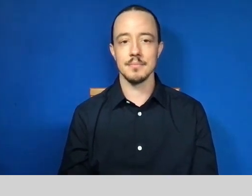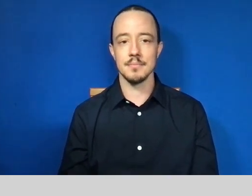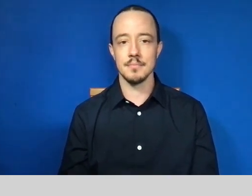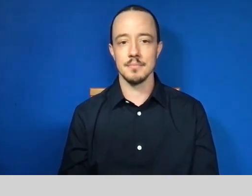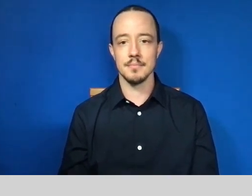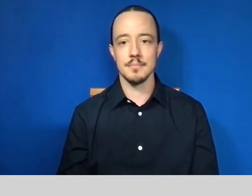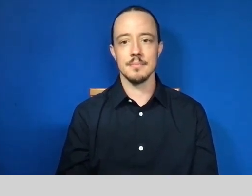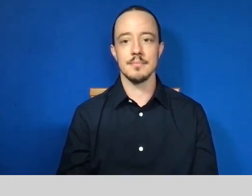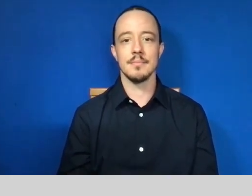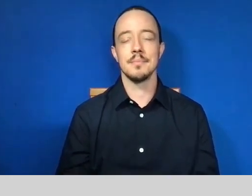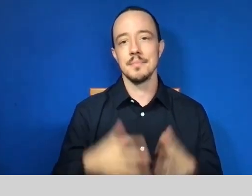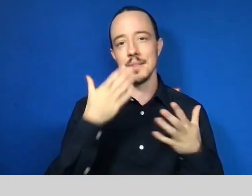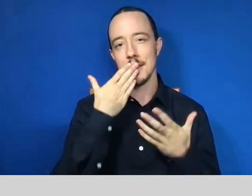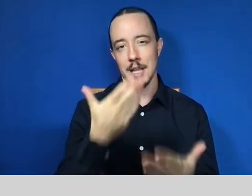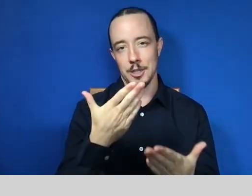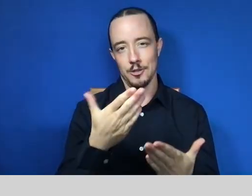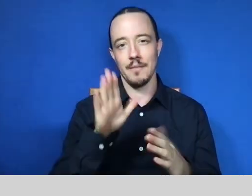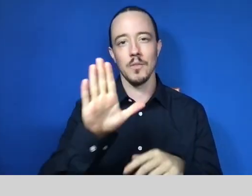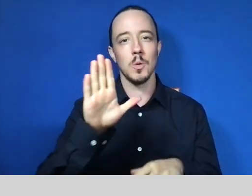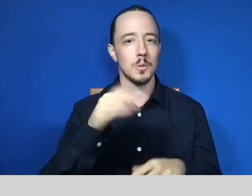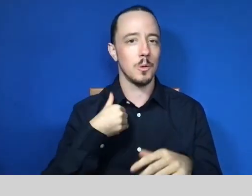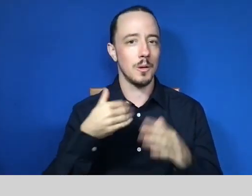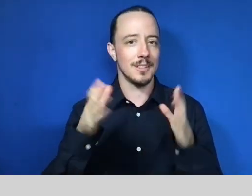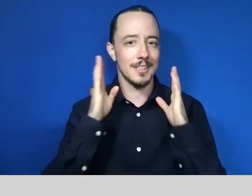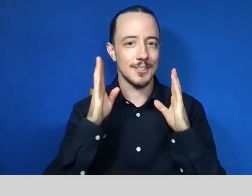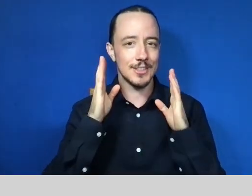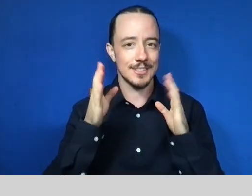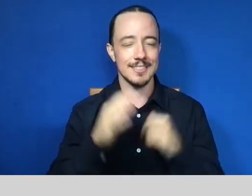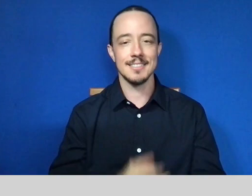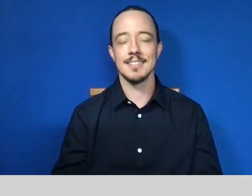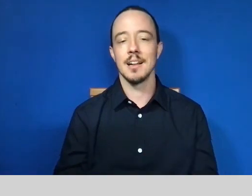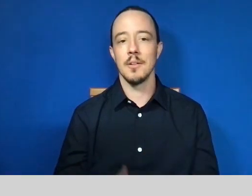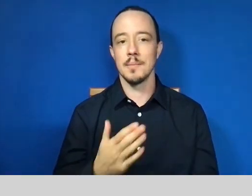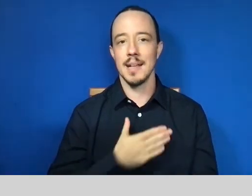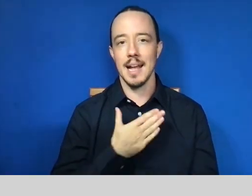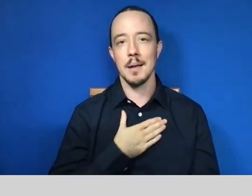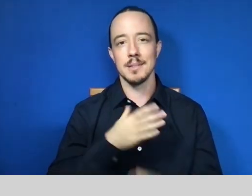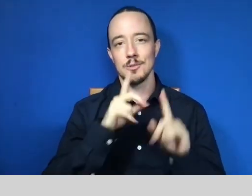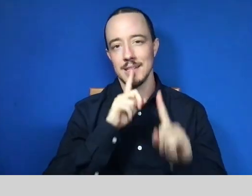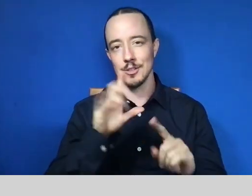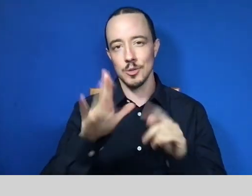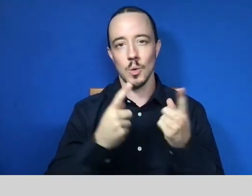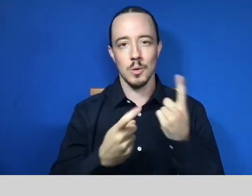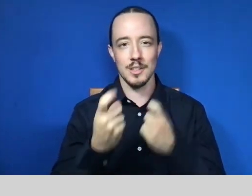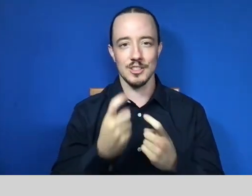the slide. And thank you for your attention. I would be glad to answer your questions.